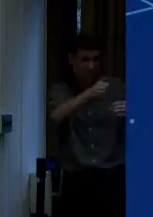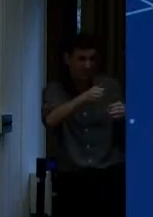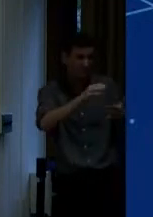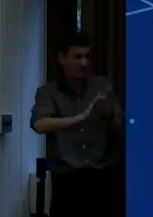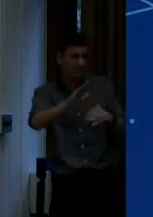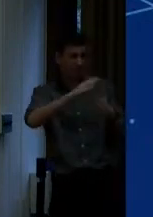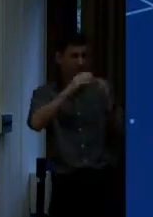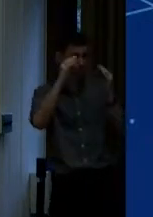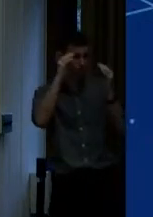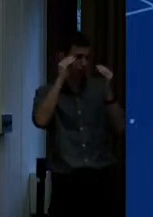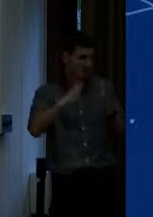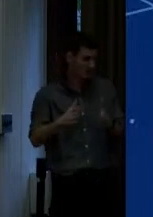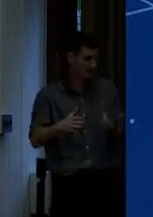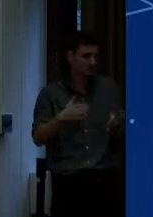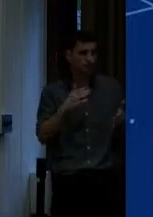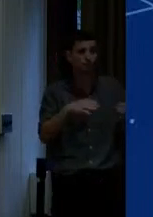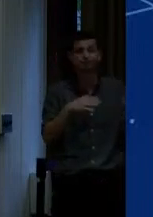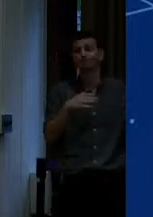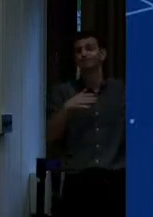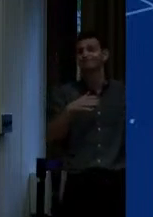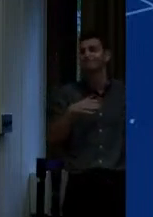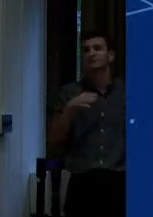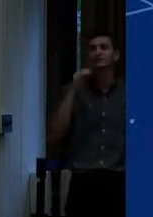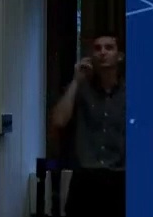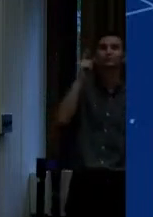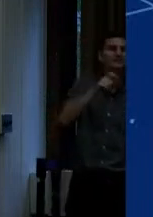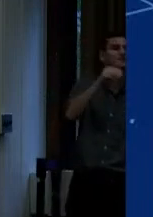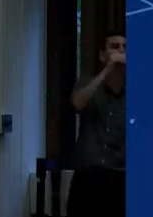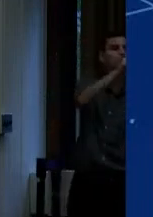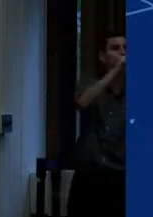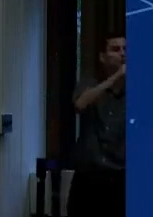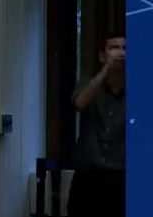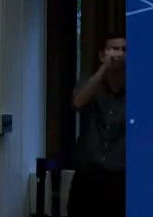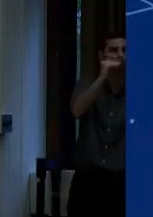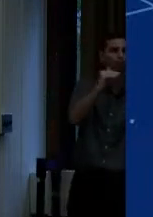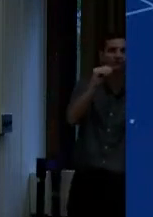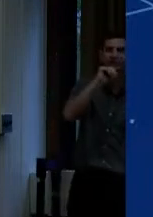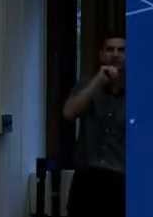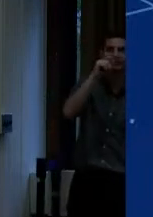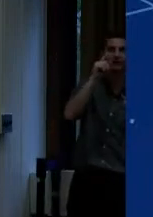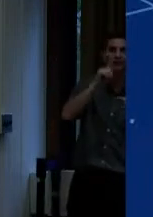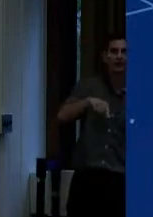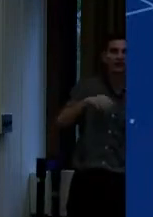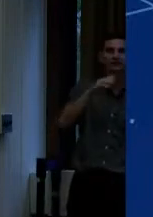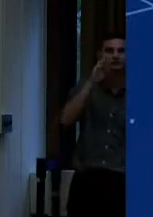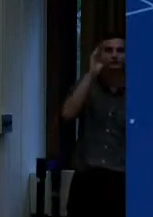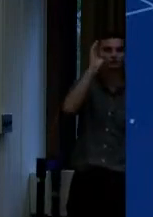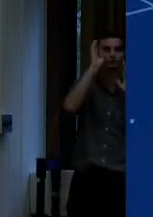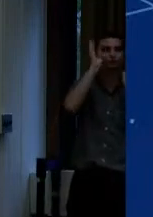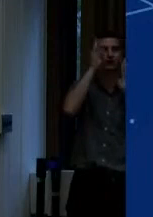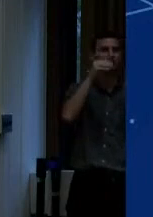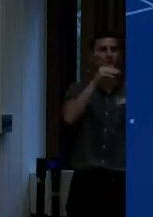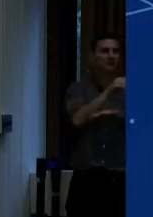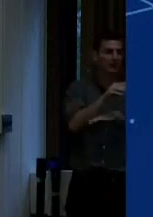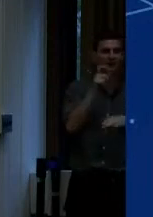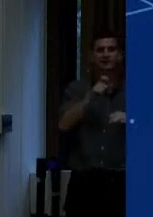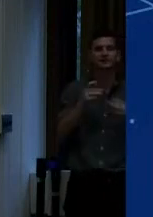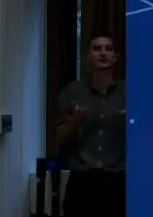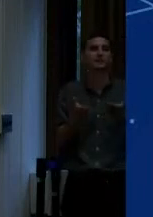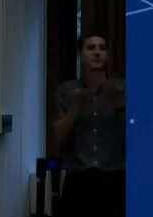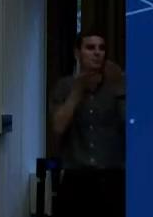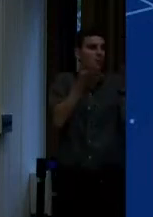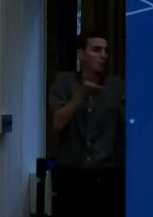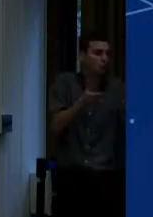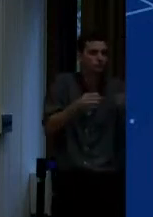assignment saying, come back for research paper. You need to go through all of these different things. You can't just produce it in a night. You need to have a proposal,